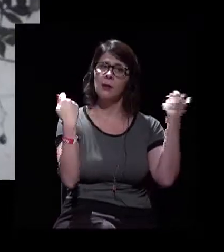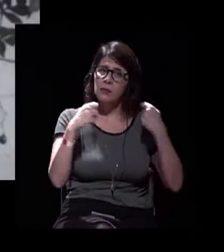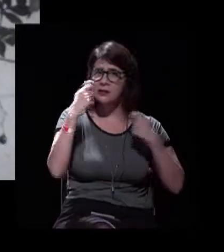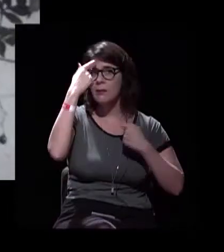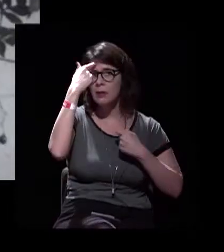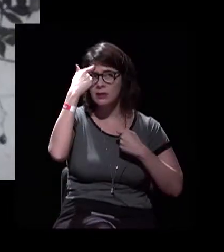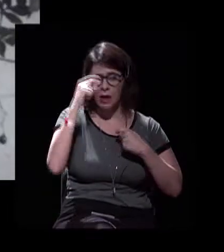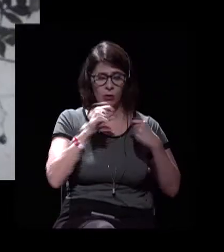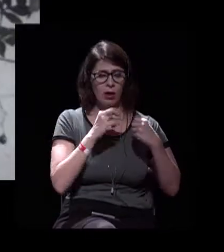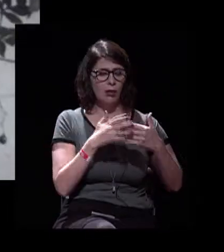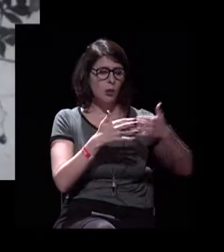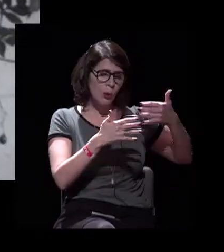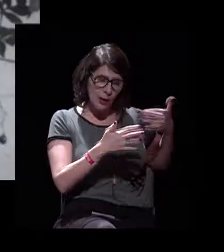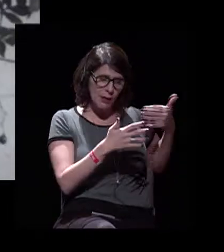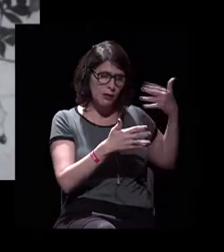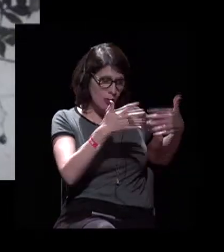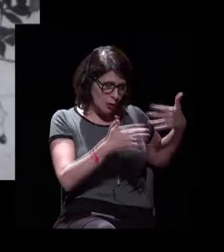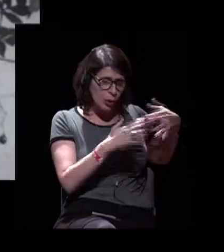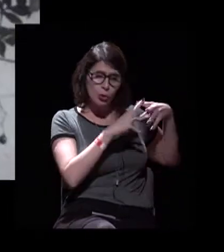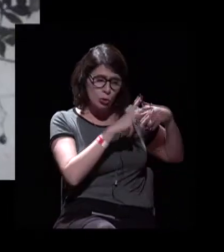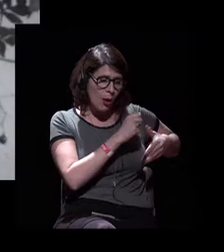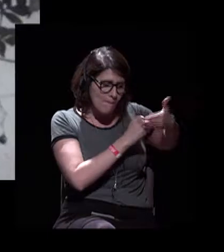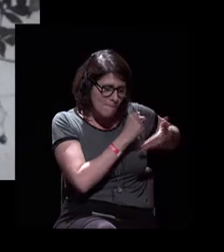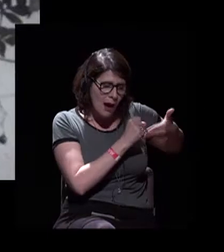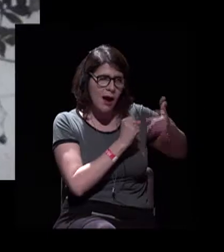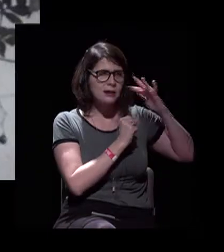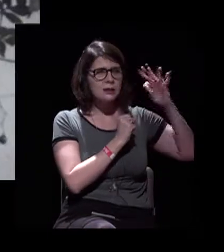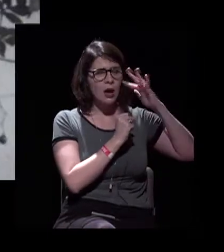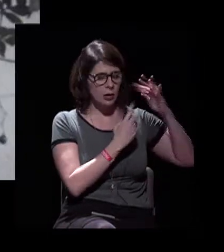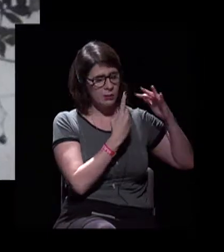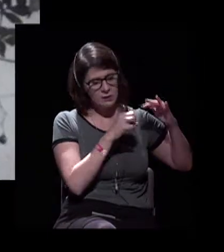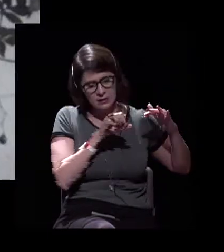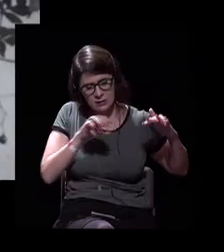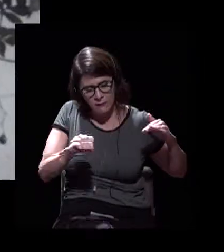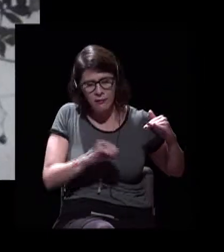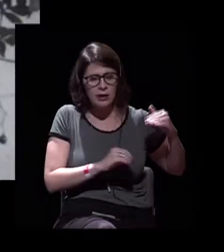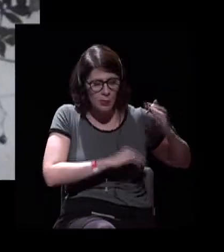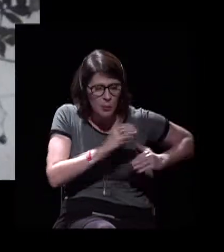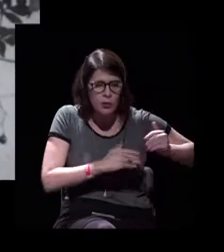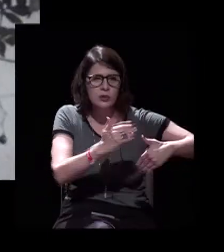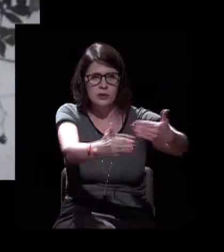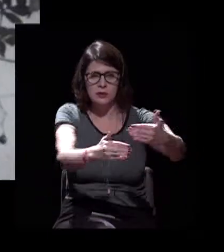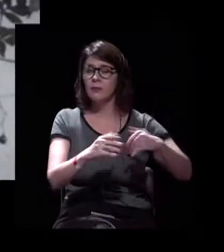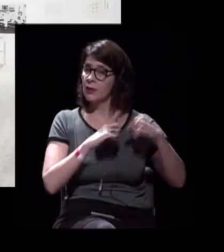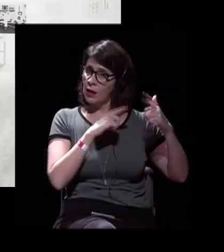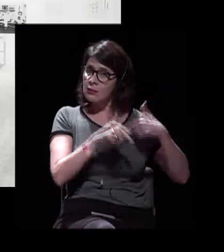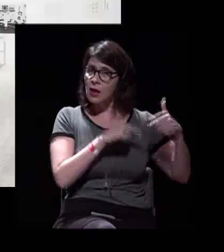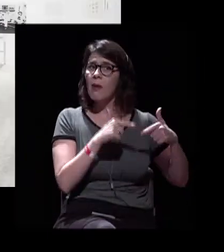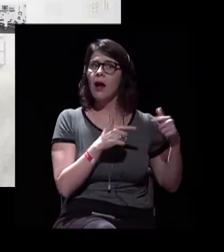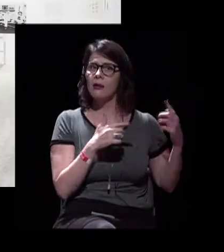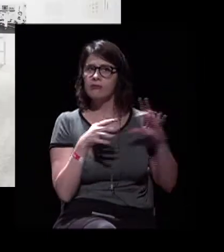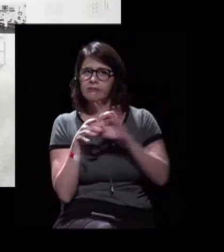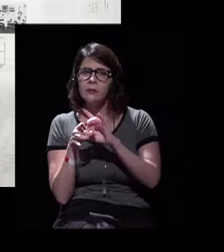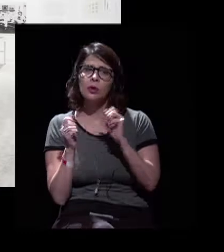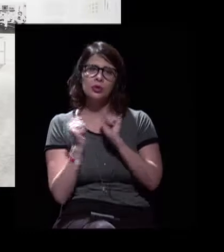theorists associated to the modernity, coloniality, decoloniality group. The concept of coloniality, initially formulated